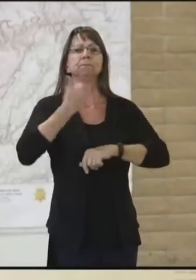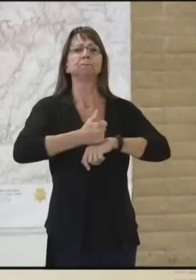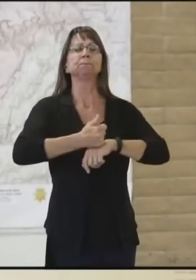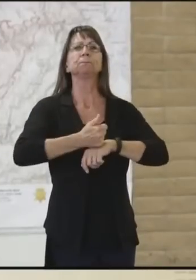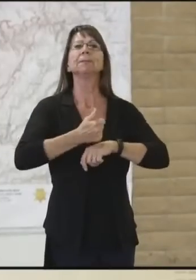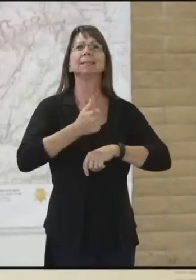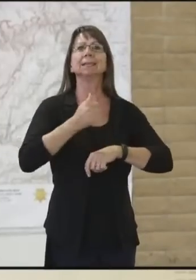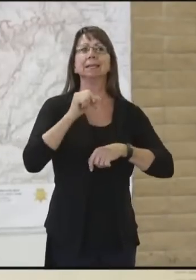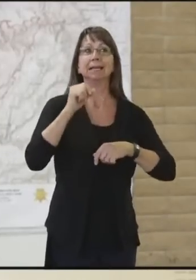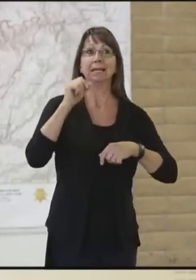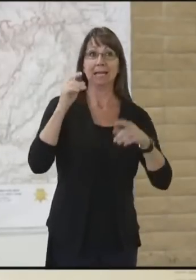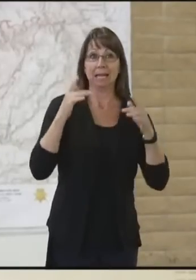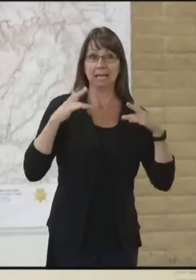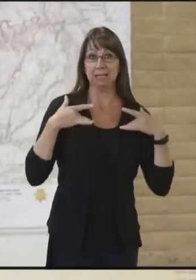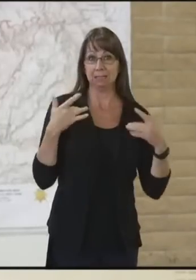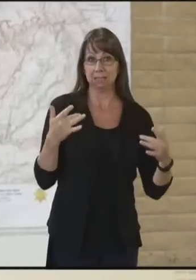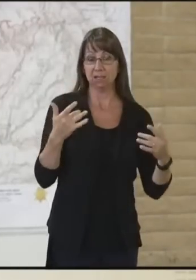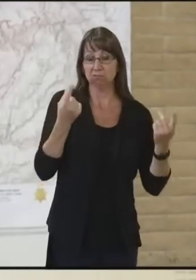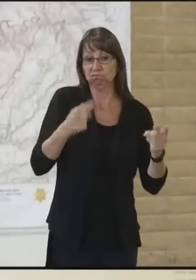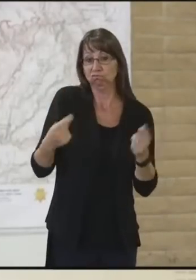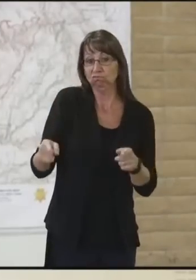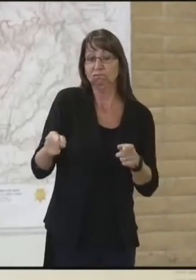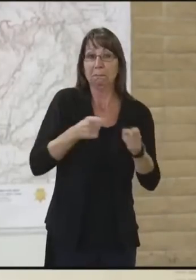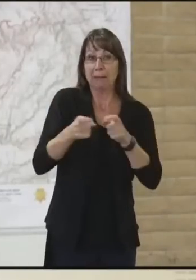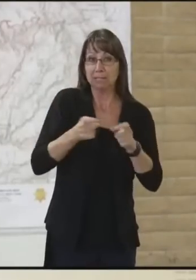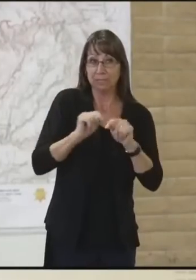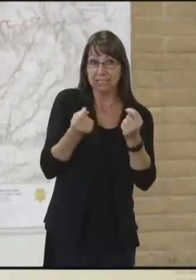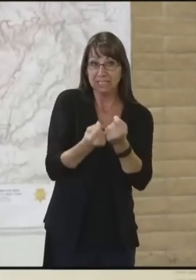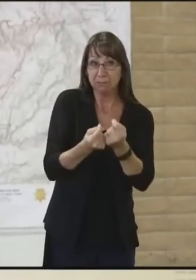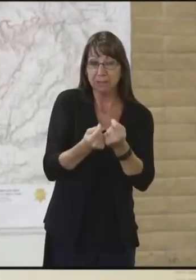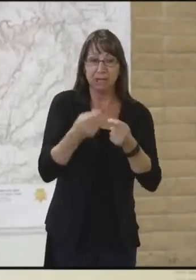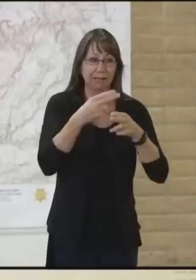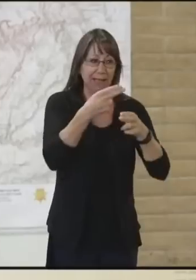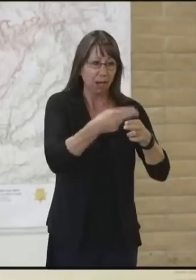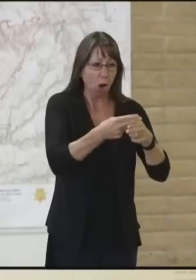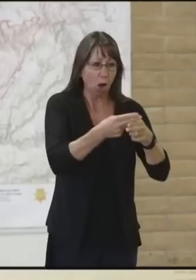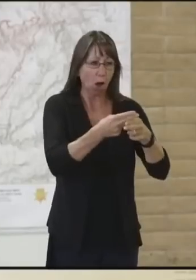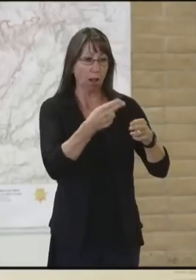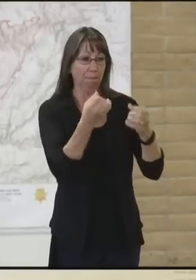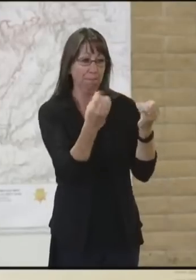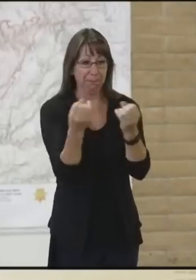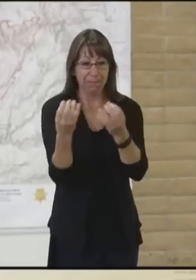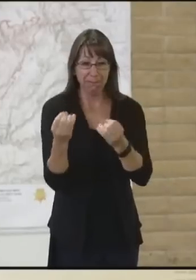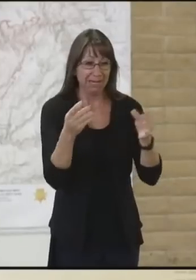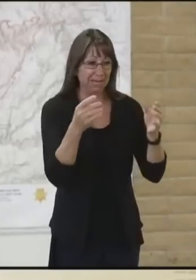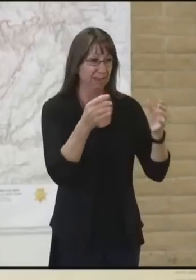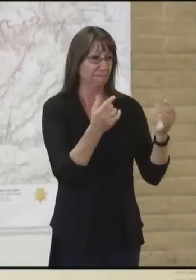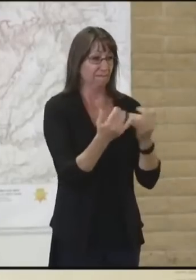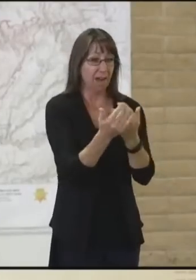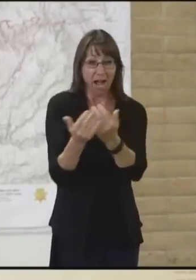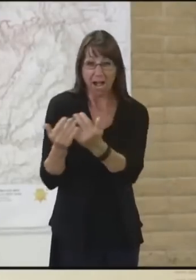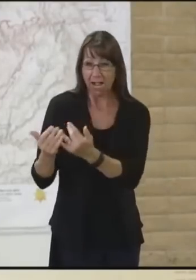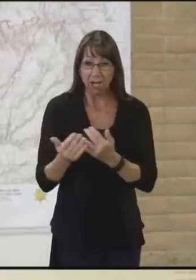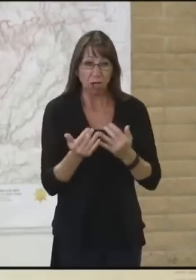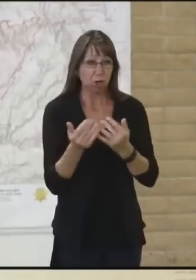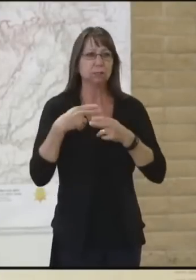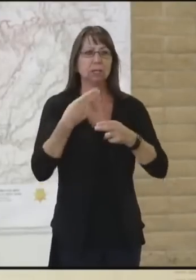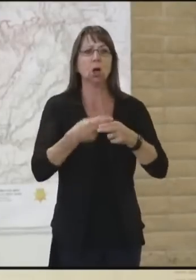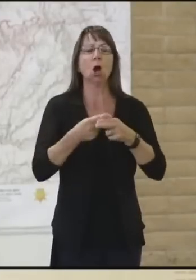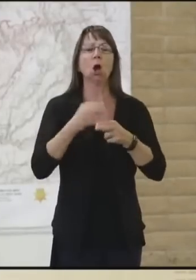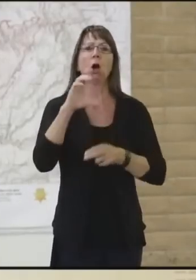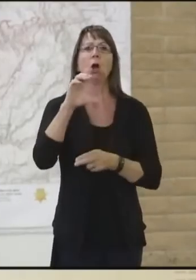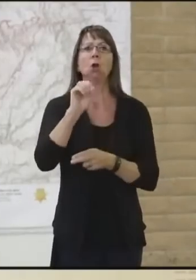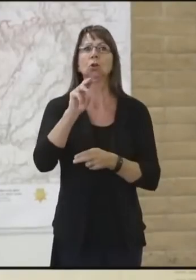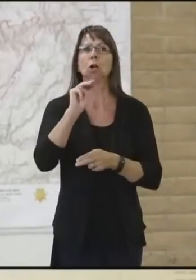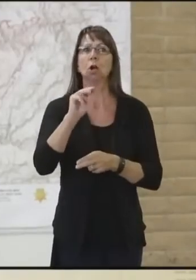fires, when there's multiple fires in an area, they will call it a complex. So that fire was called the North